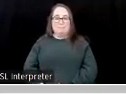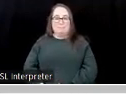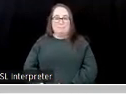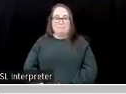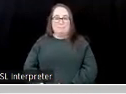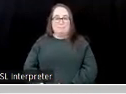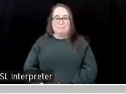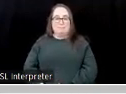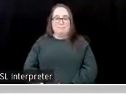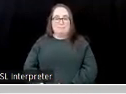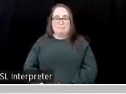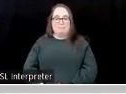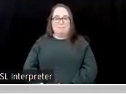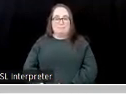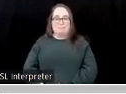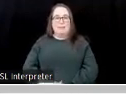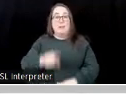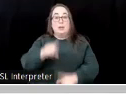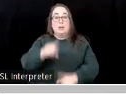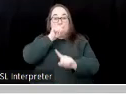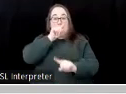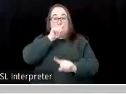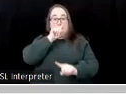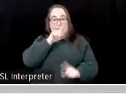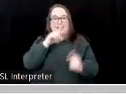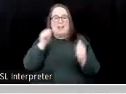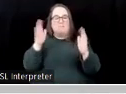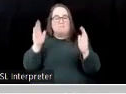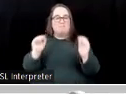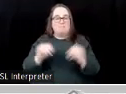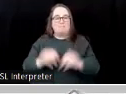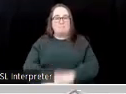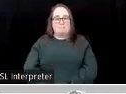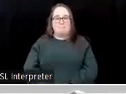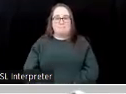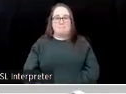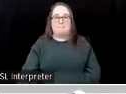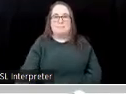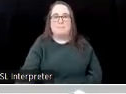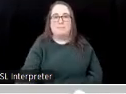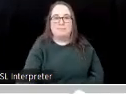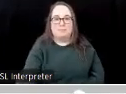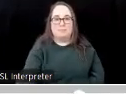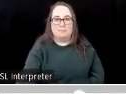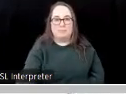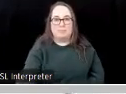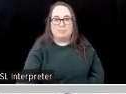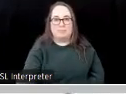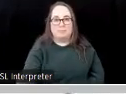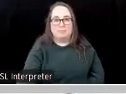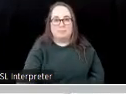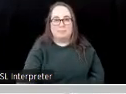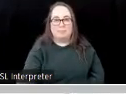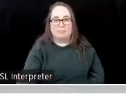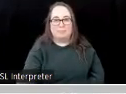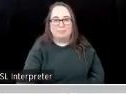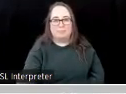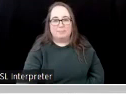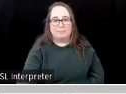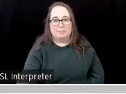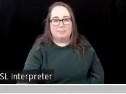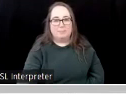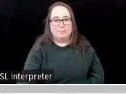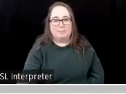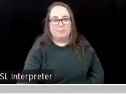While you're responding to the poll, if we could go to the next slide, I'd like to tell you about the Housing and Services